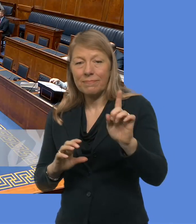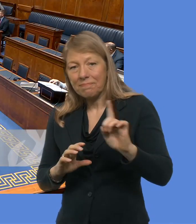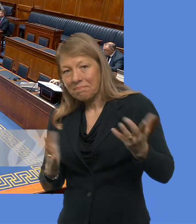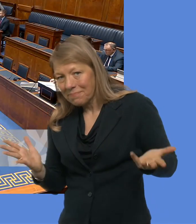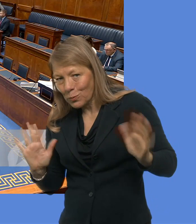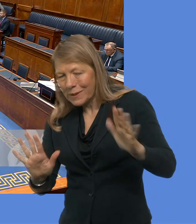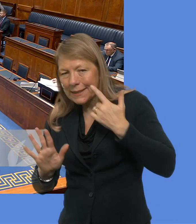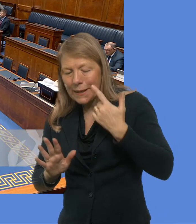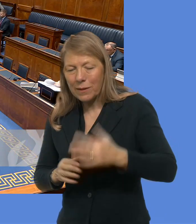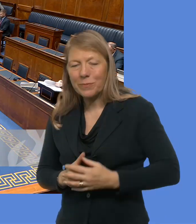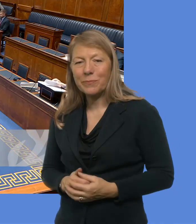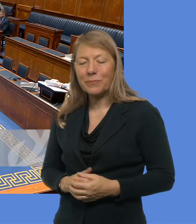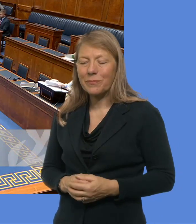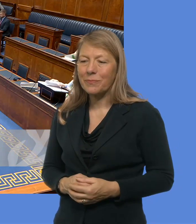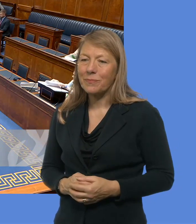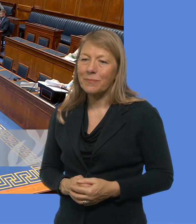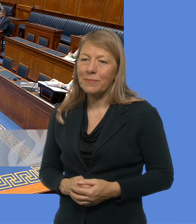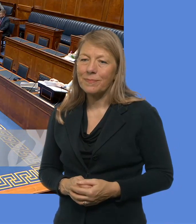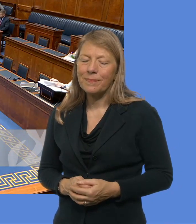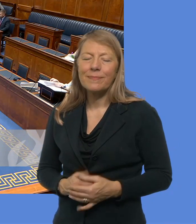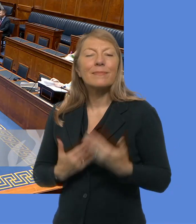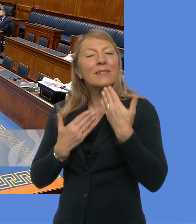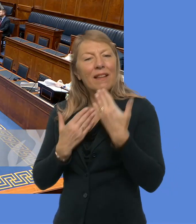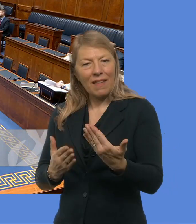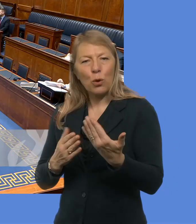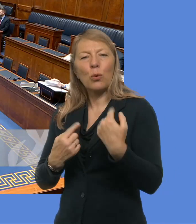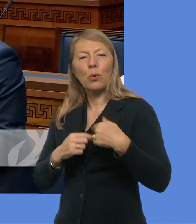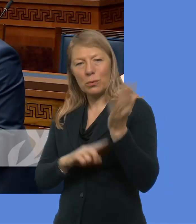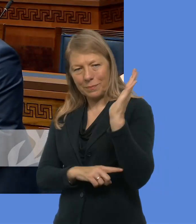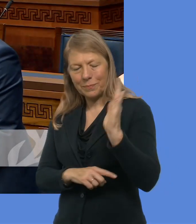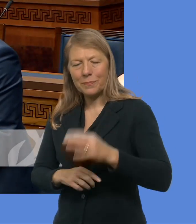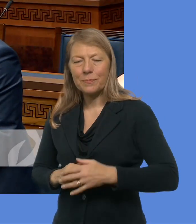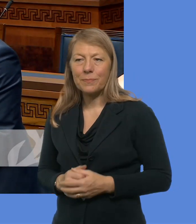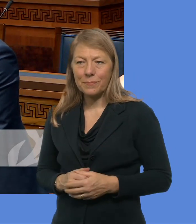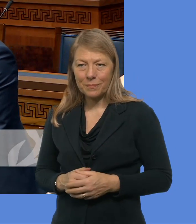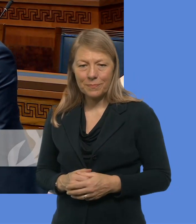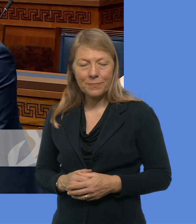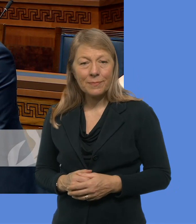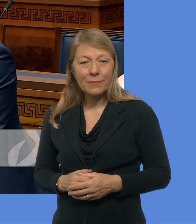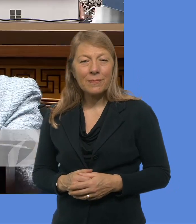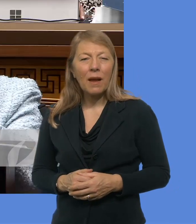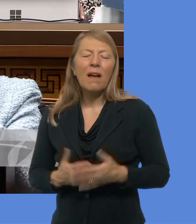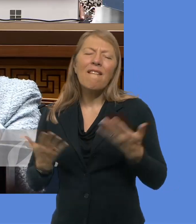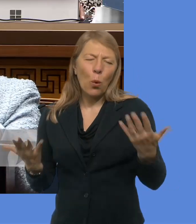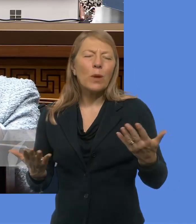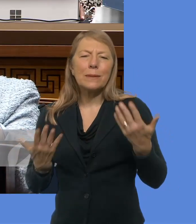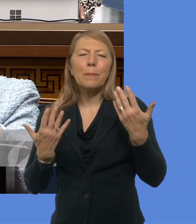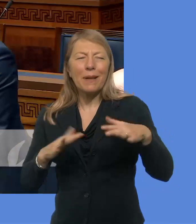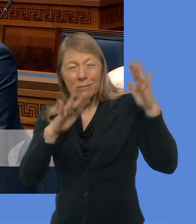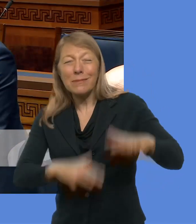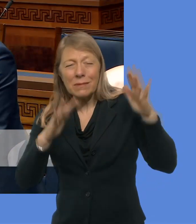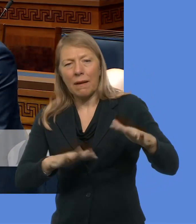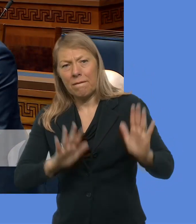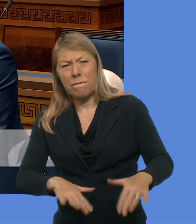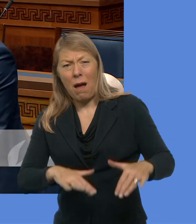Deputy Speaker, and thank the Minister for her answer. Financial assistance after flooding is one side of the equation. Would the Minister outline